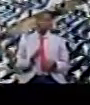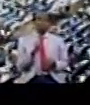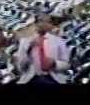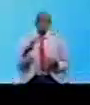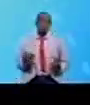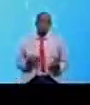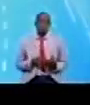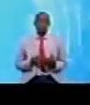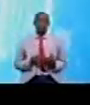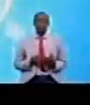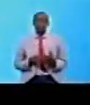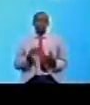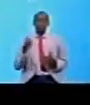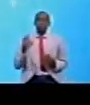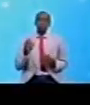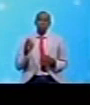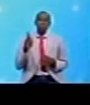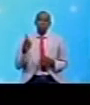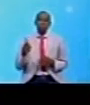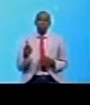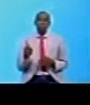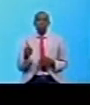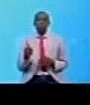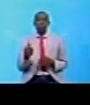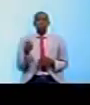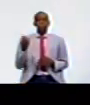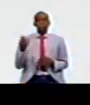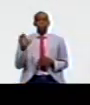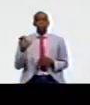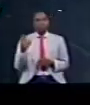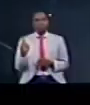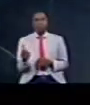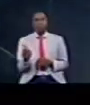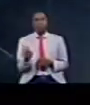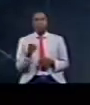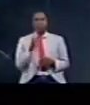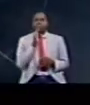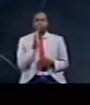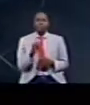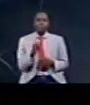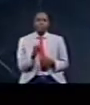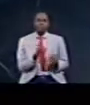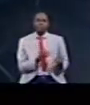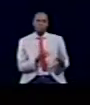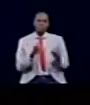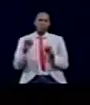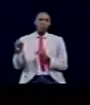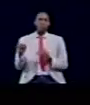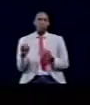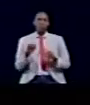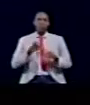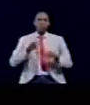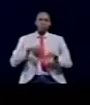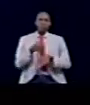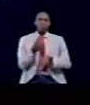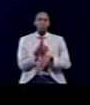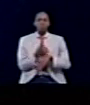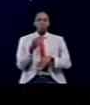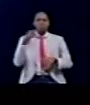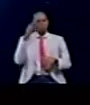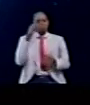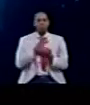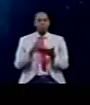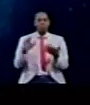Father in heaven, we pray and commit every one of them submissive to the husband in this platform, O Lord, to your